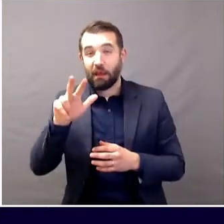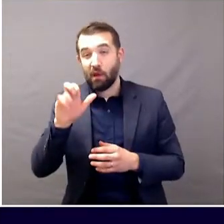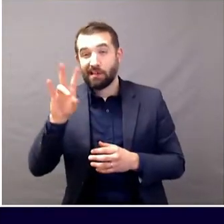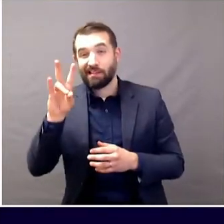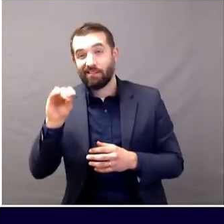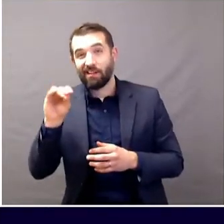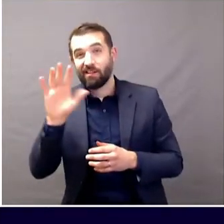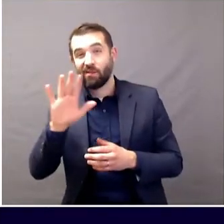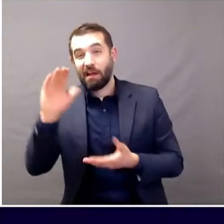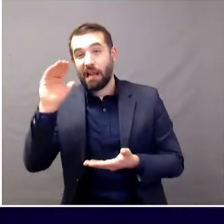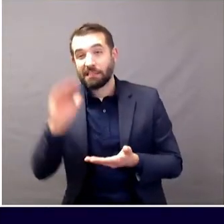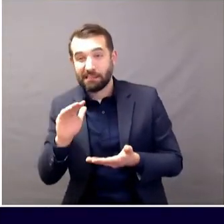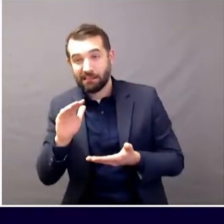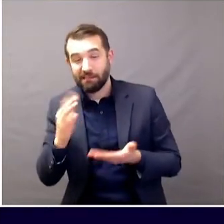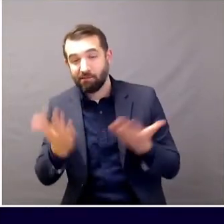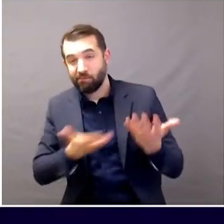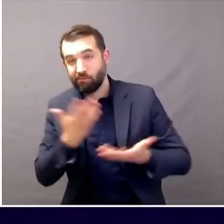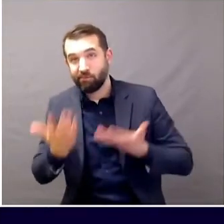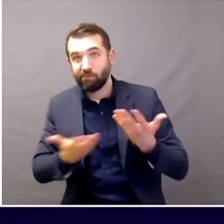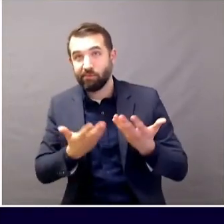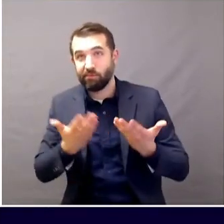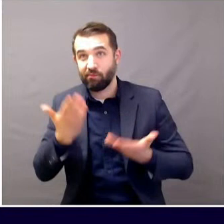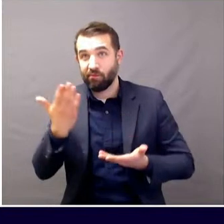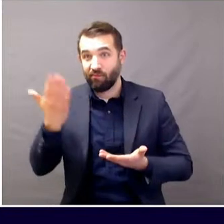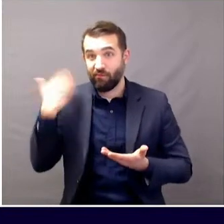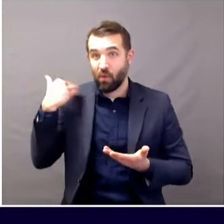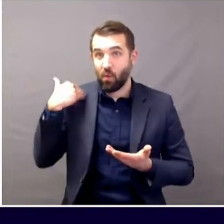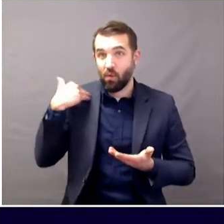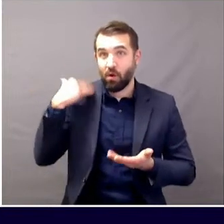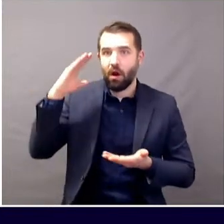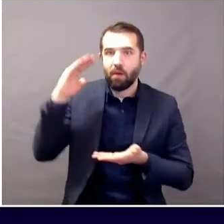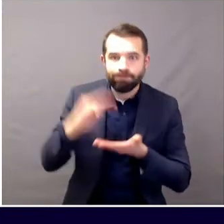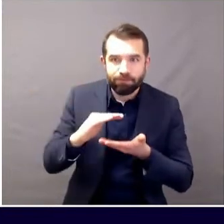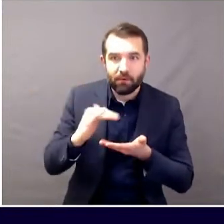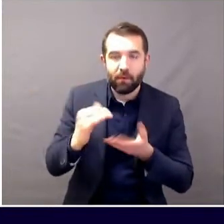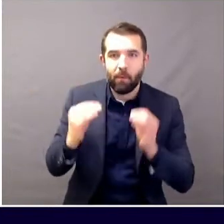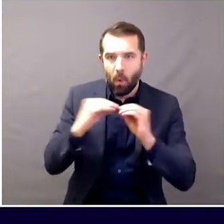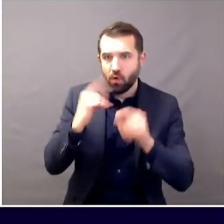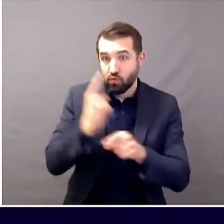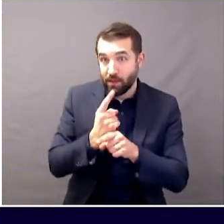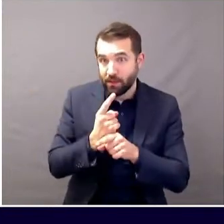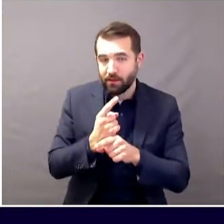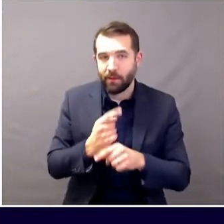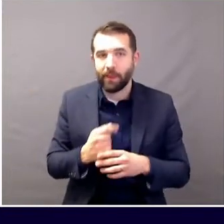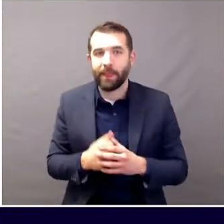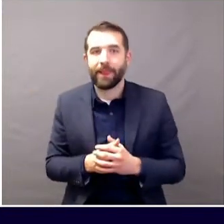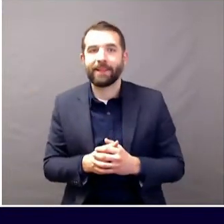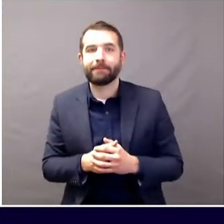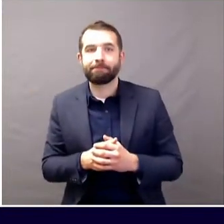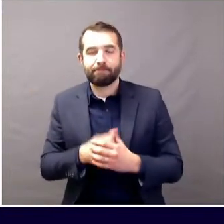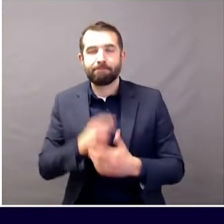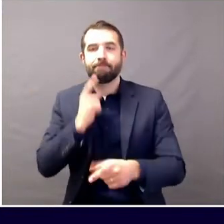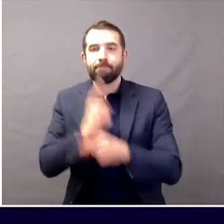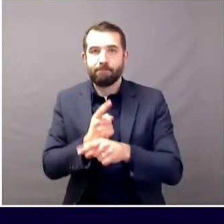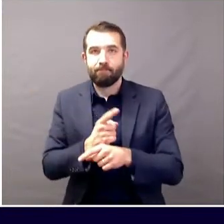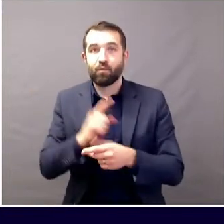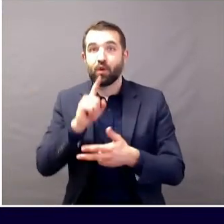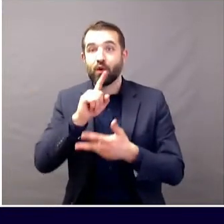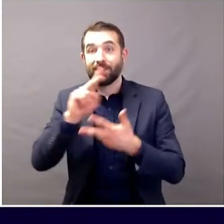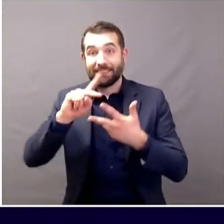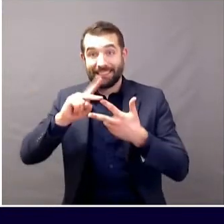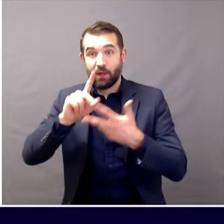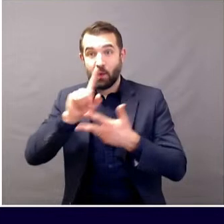amount that you were shorted by previously. Is that correct? That's correct. In the previous week, in week 2, we received